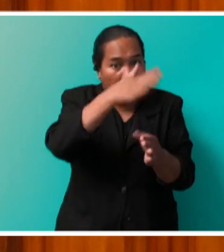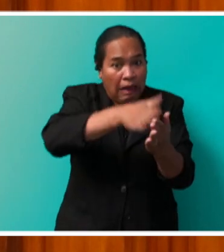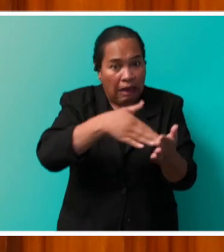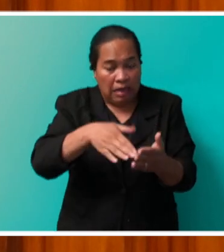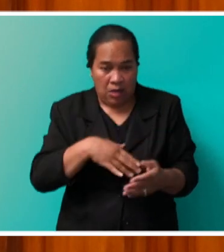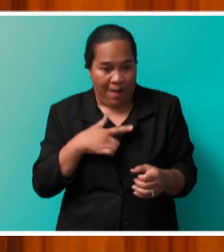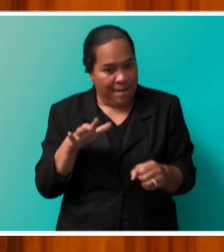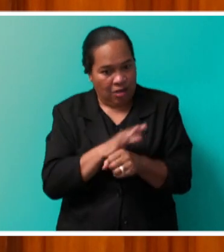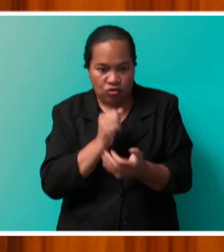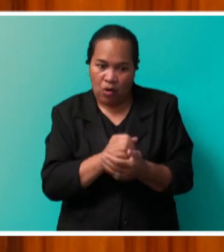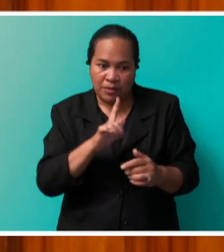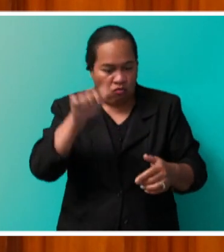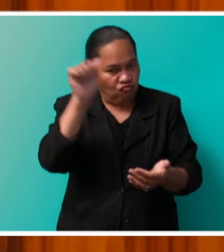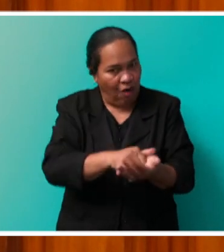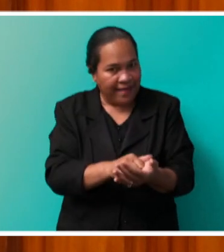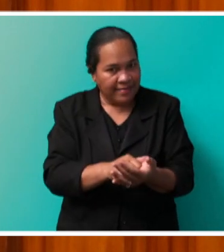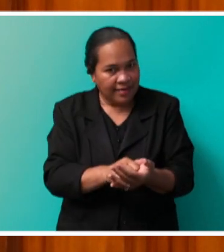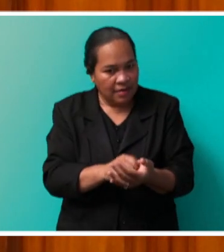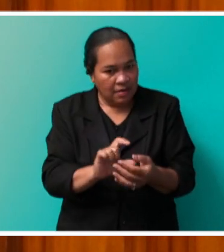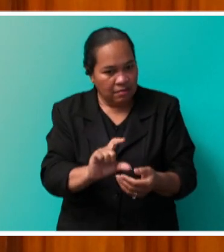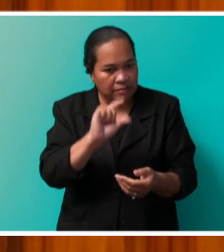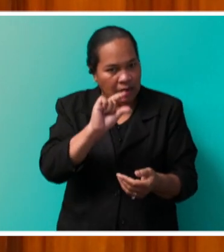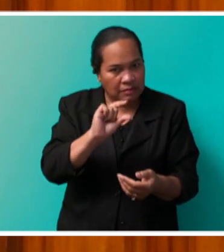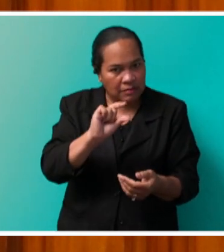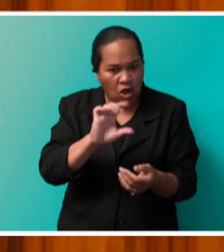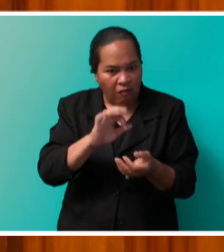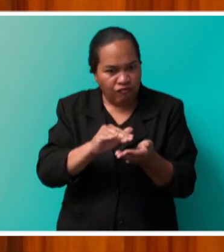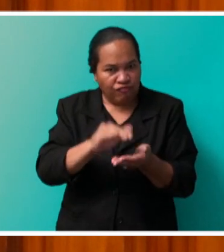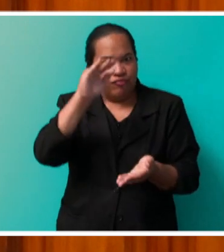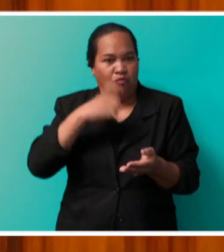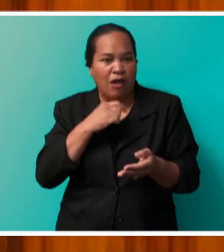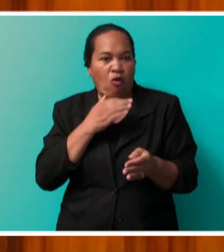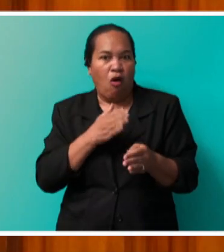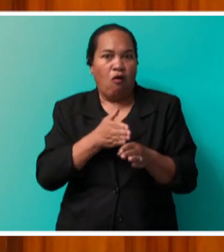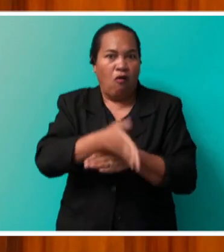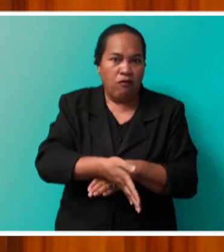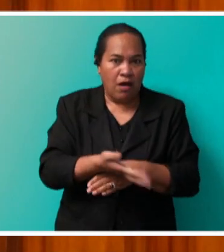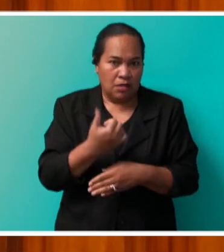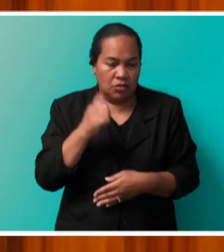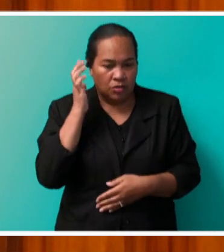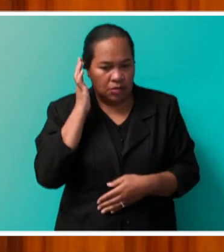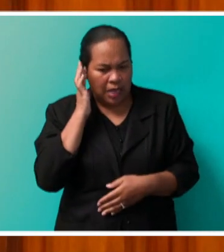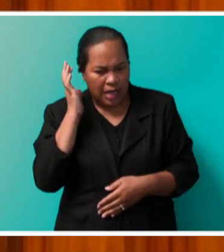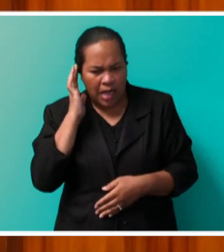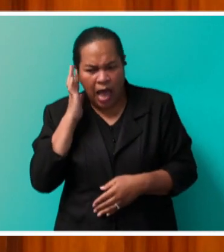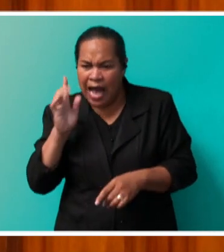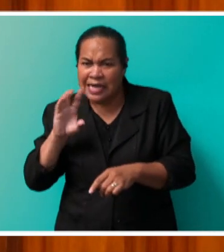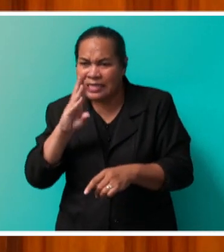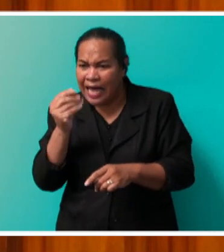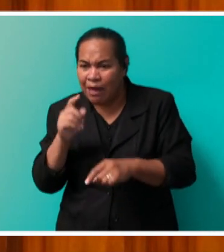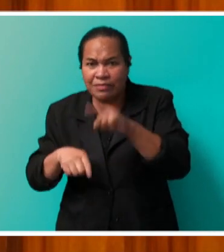are within the required standards. Honorable Speaker, different end users have different levels of chemicals with assigned